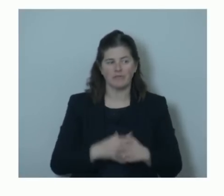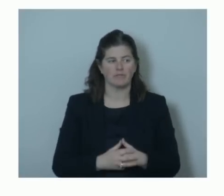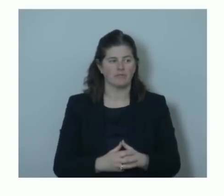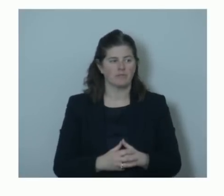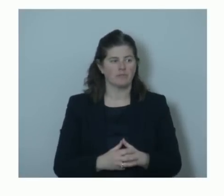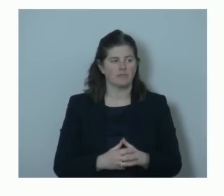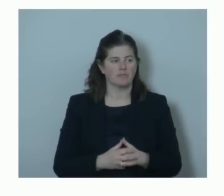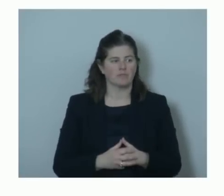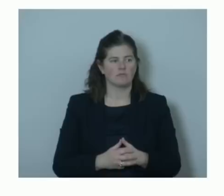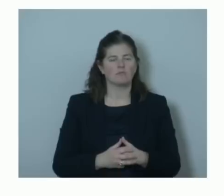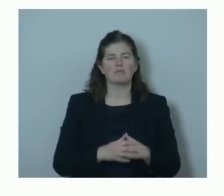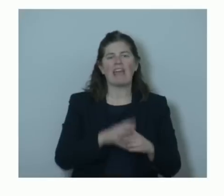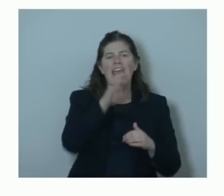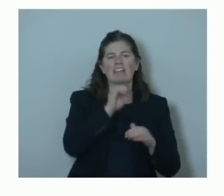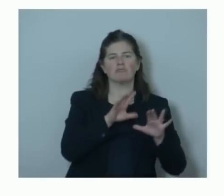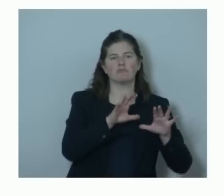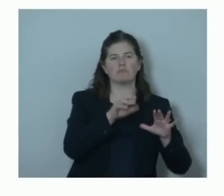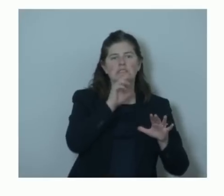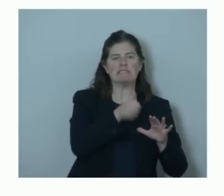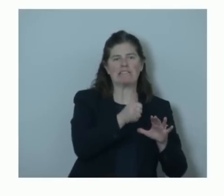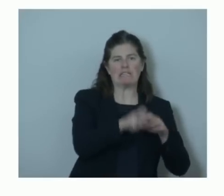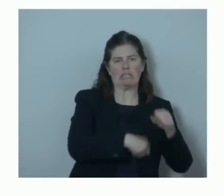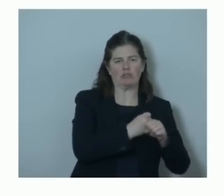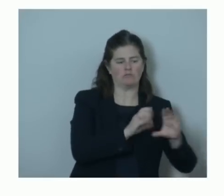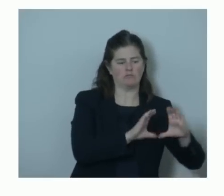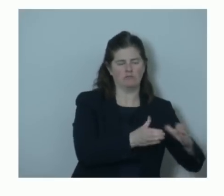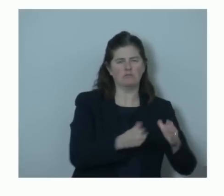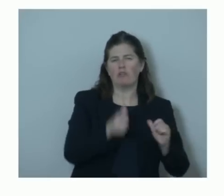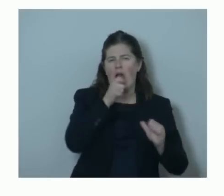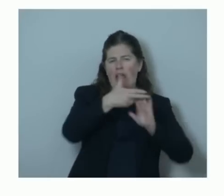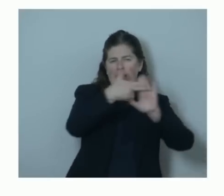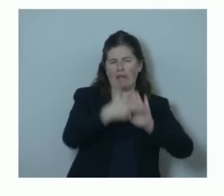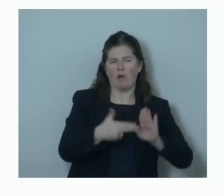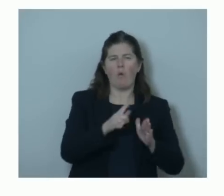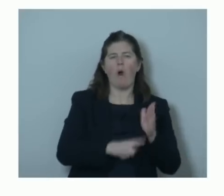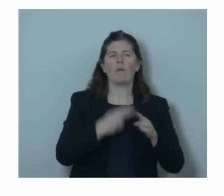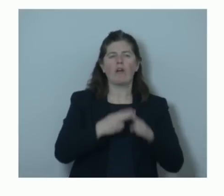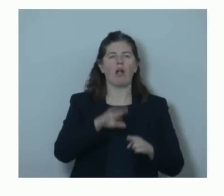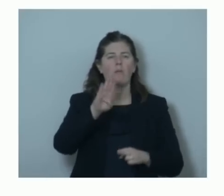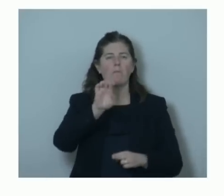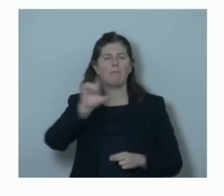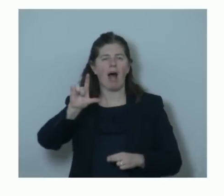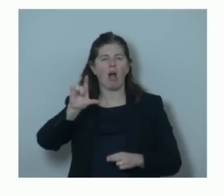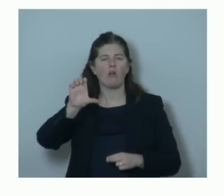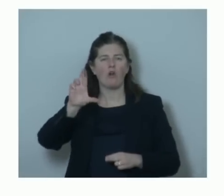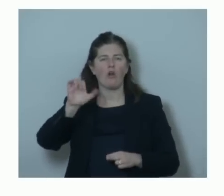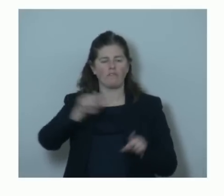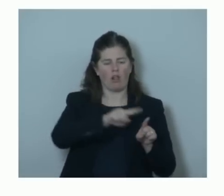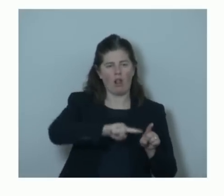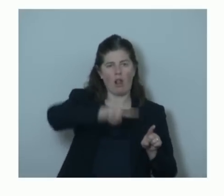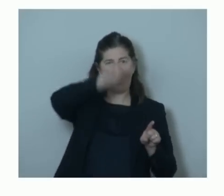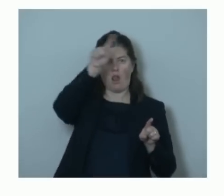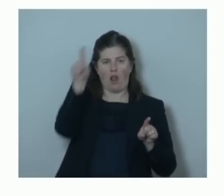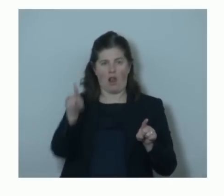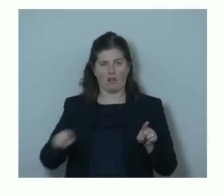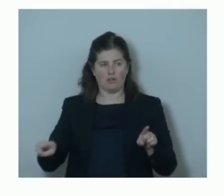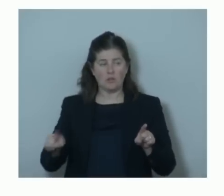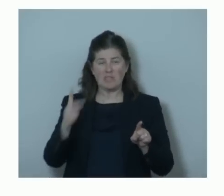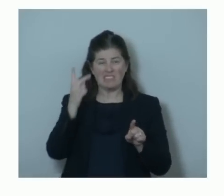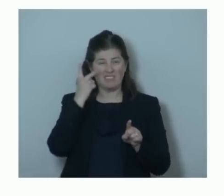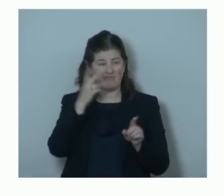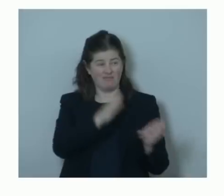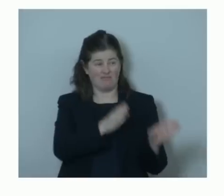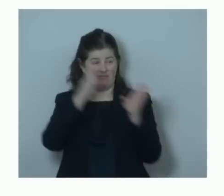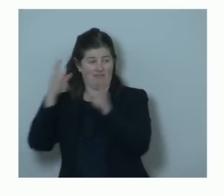it's by groups of 10. They're not 10 years, they're not all labeled. It's what we call a bell-shaped curve in statistics. But you can see that the mortality